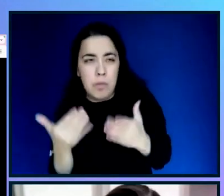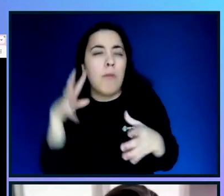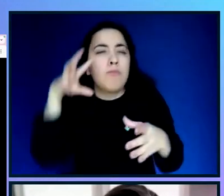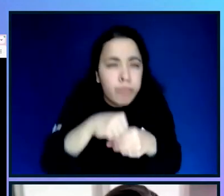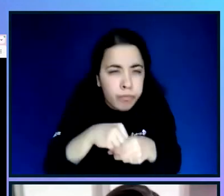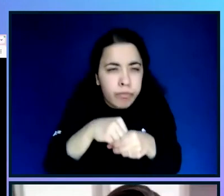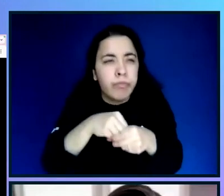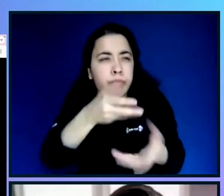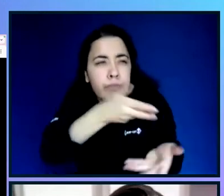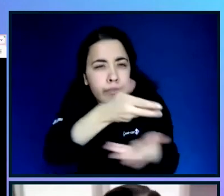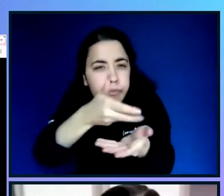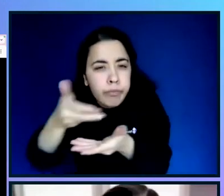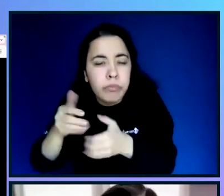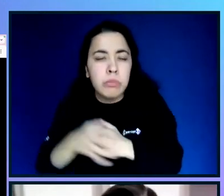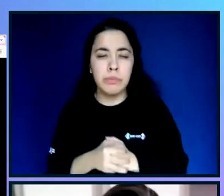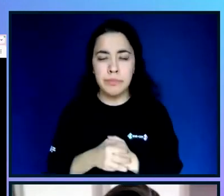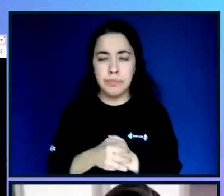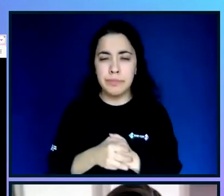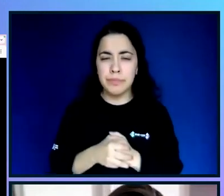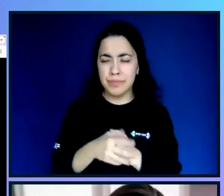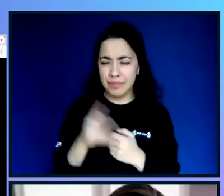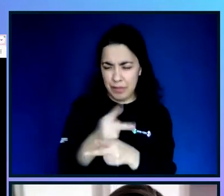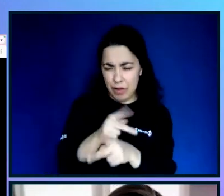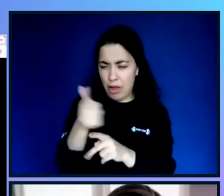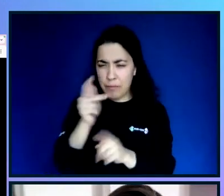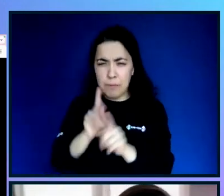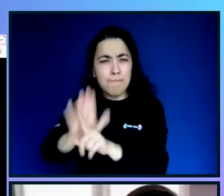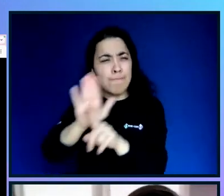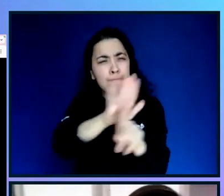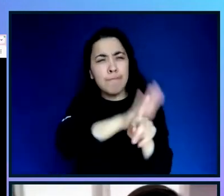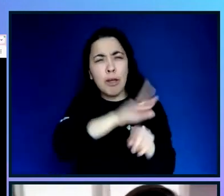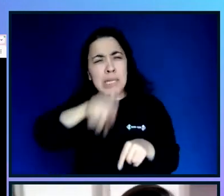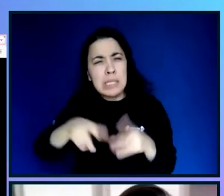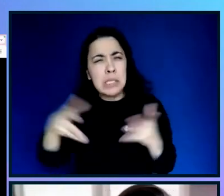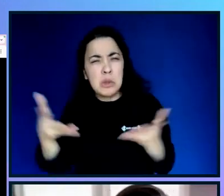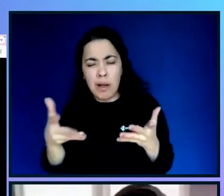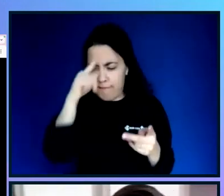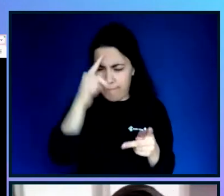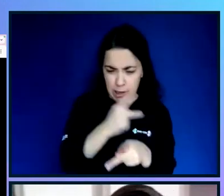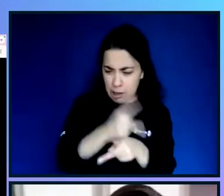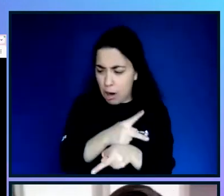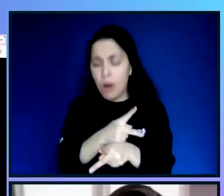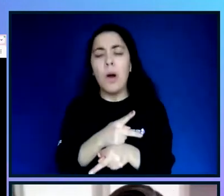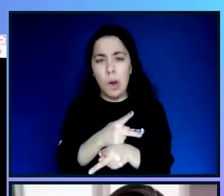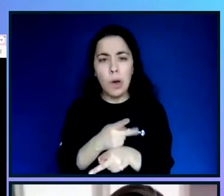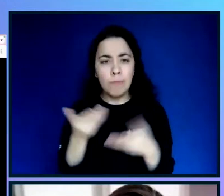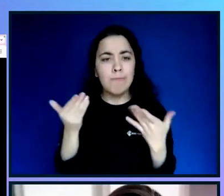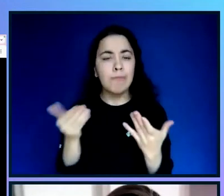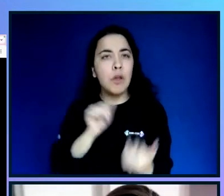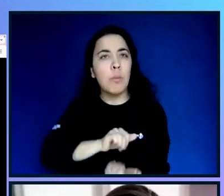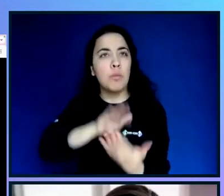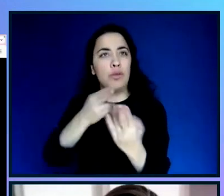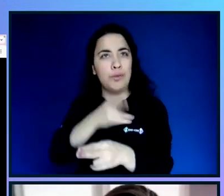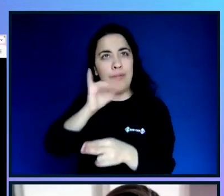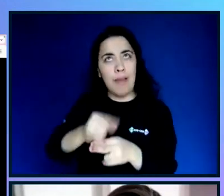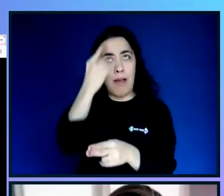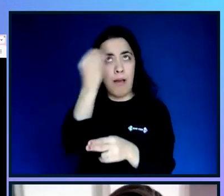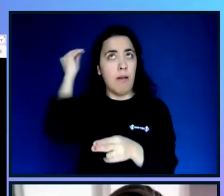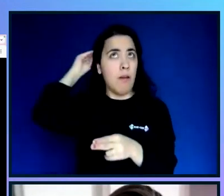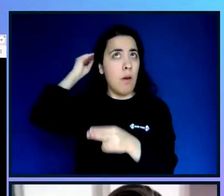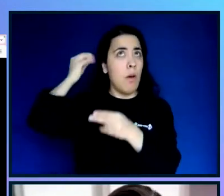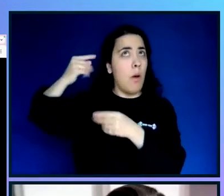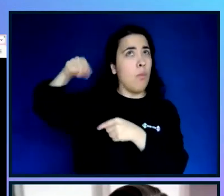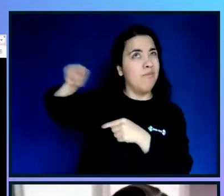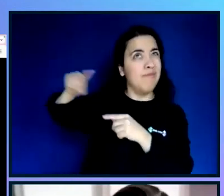these differences helps ensure inclusion and approachability of our content. Cultural differences